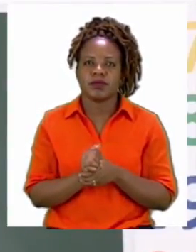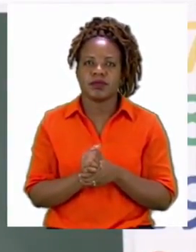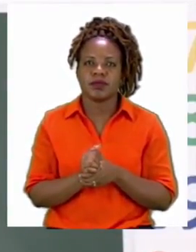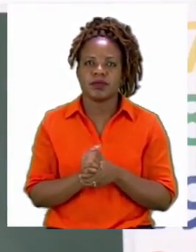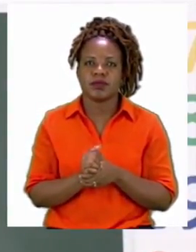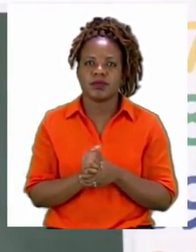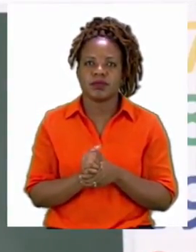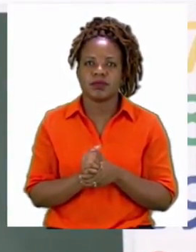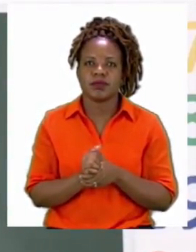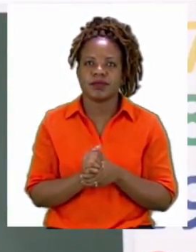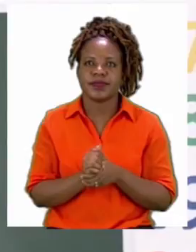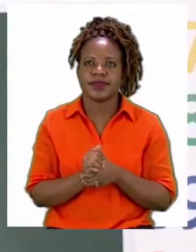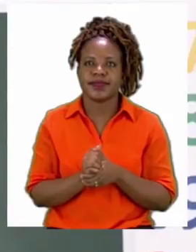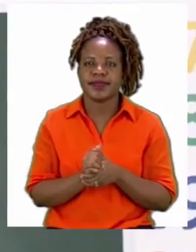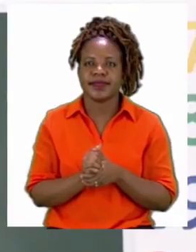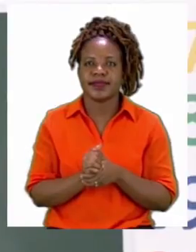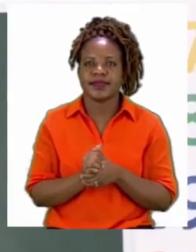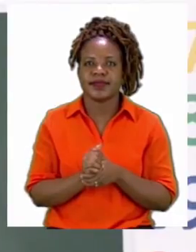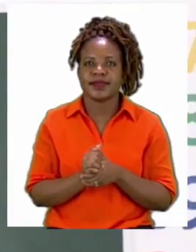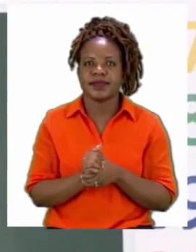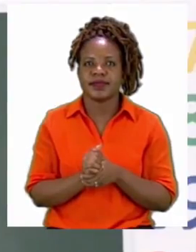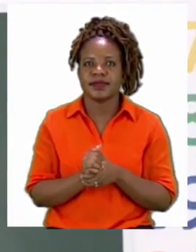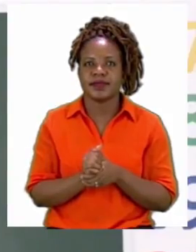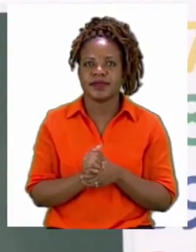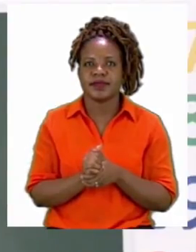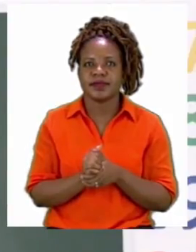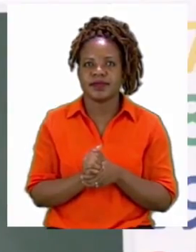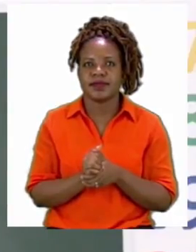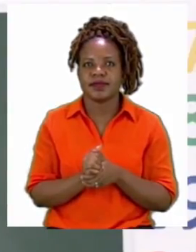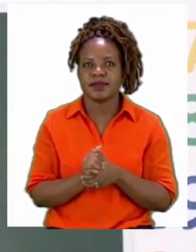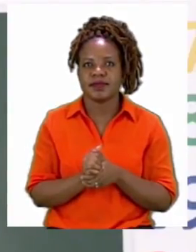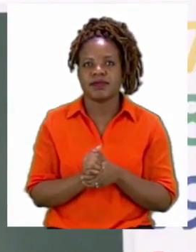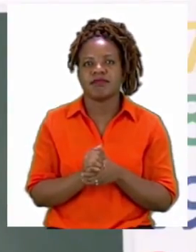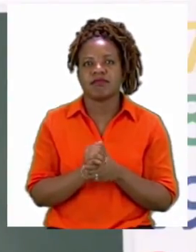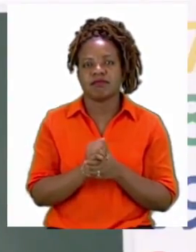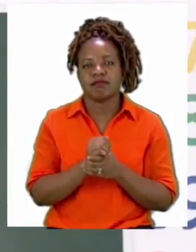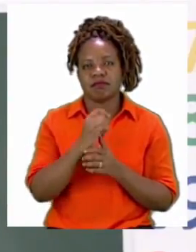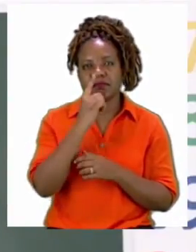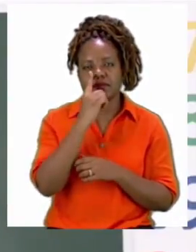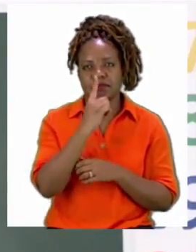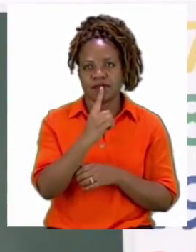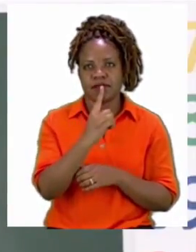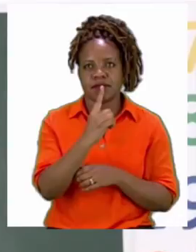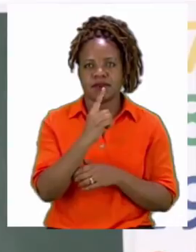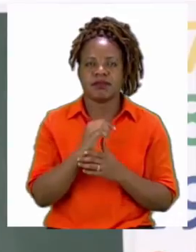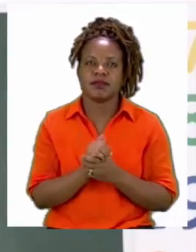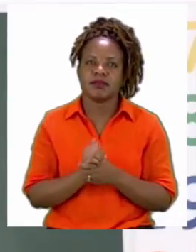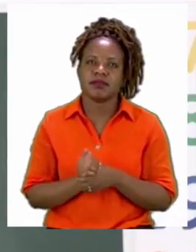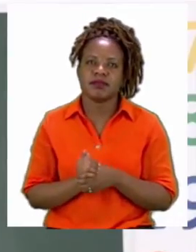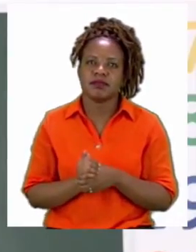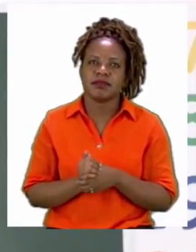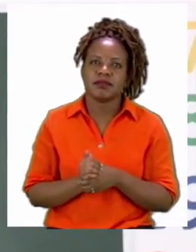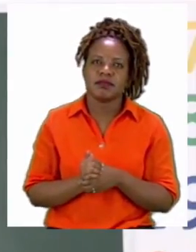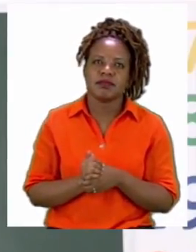can see what is going on. So we have our 1. And then we